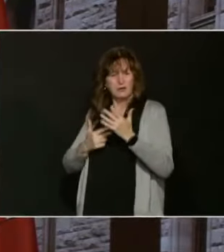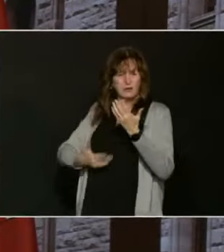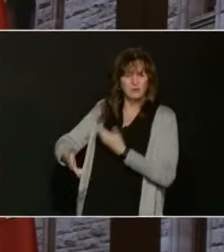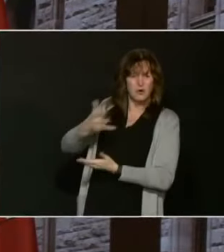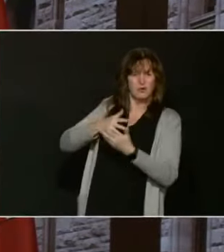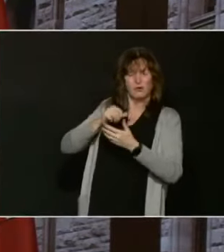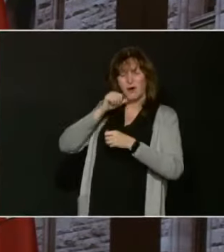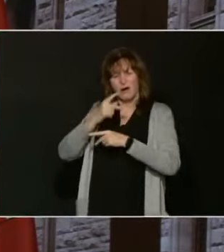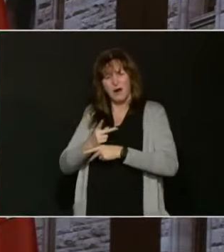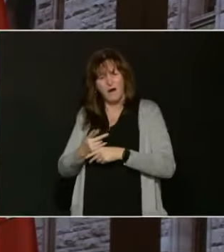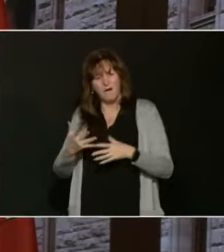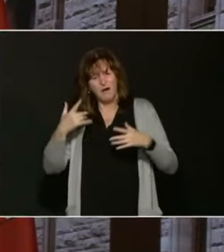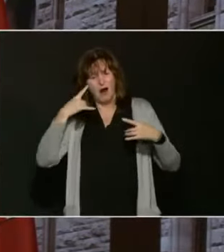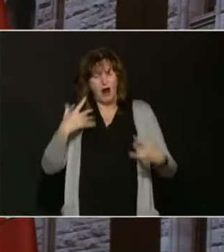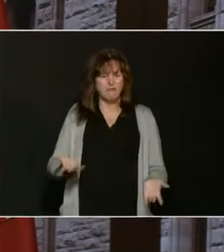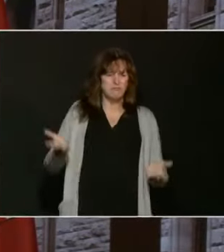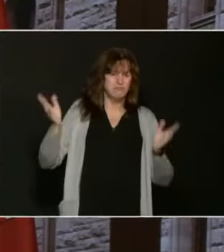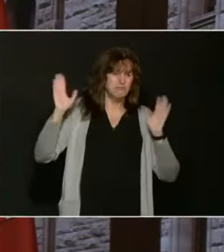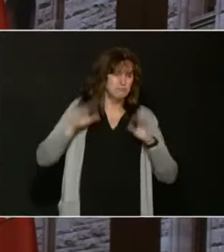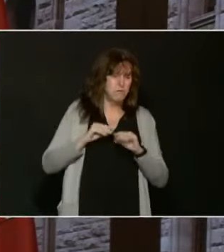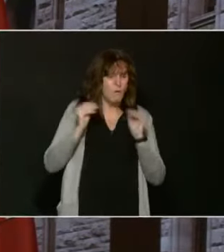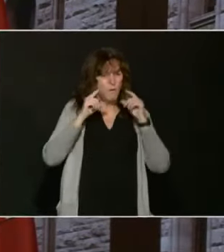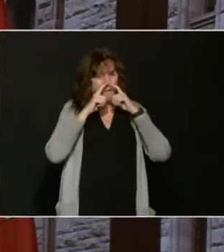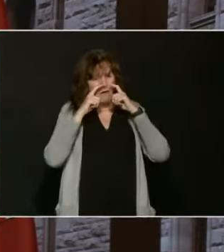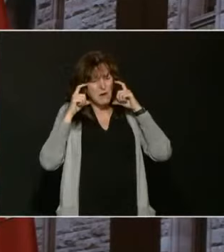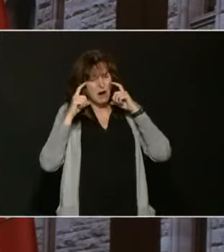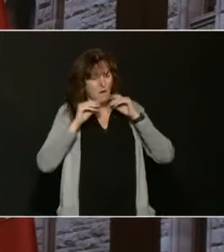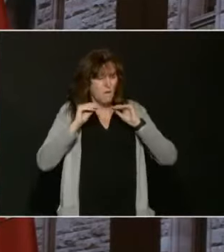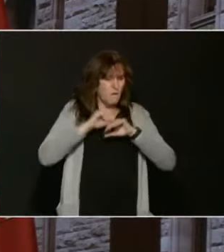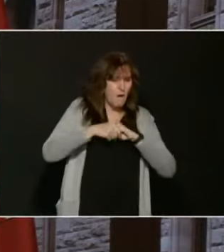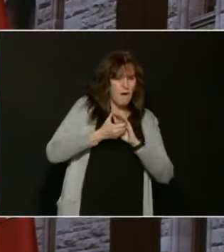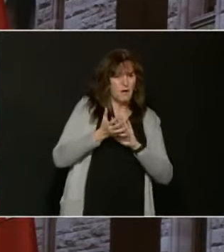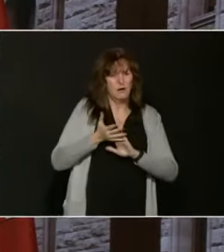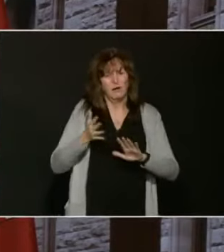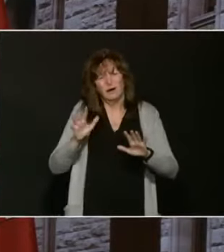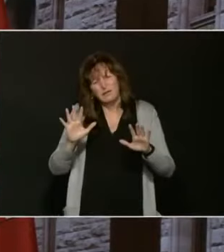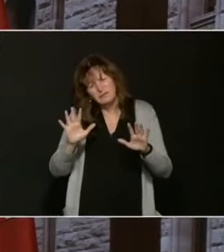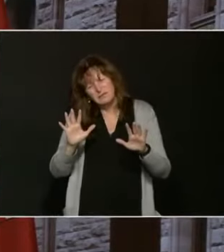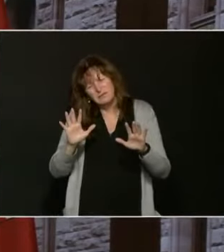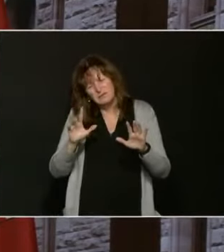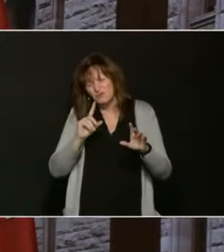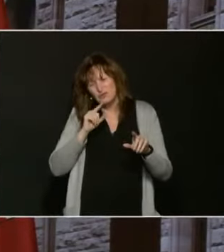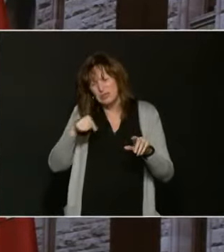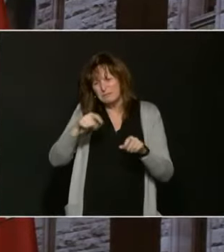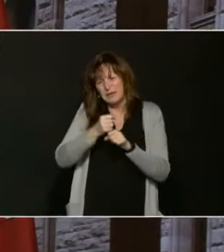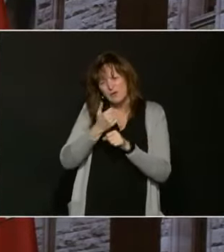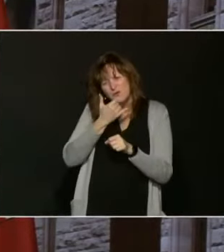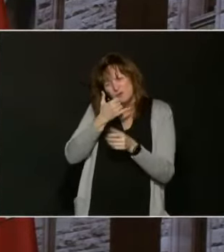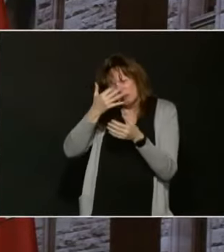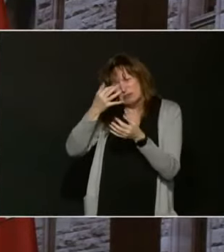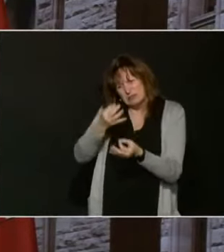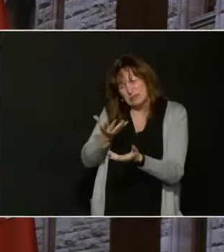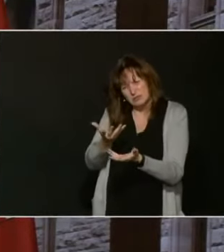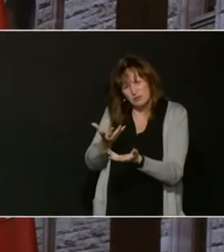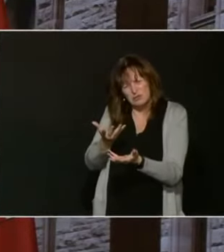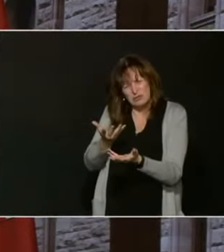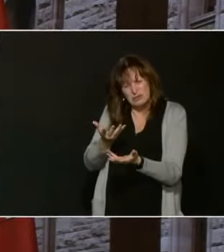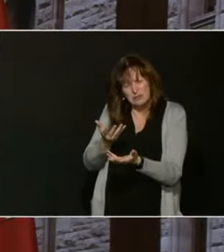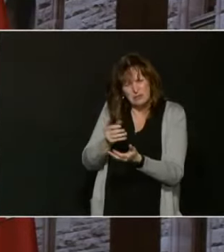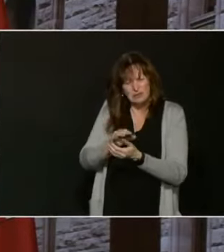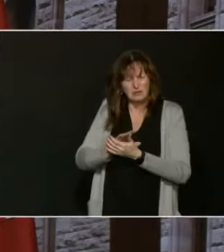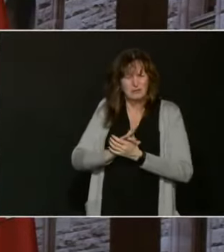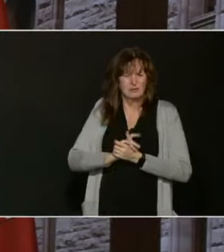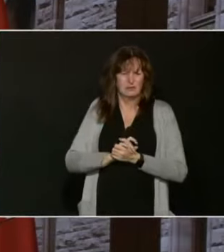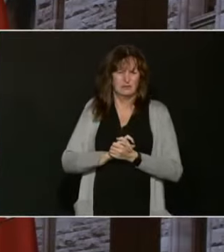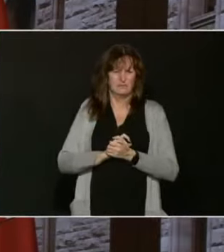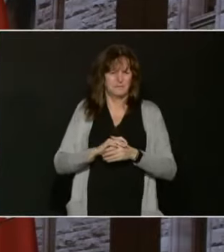personal behavior. We can't emphasize that that's just really a bad decision. At this time, especially we've heard from walking across the minefield,